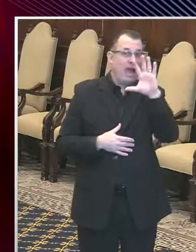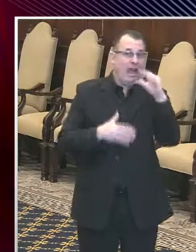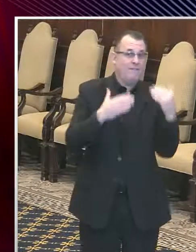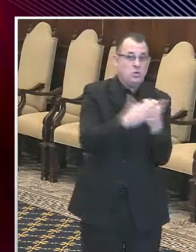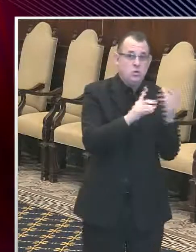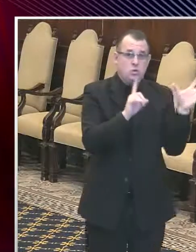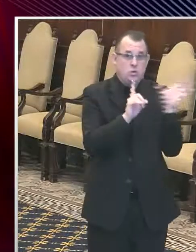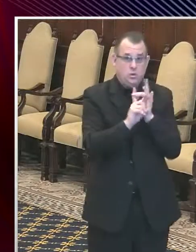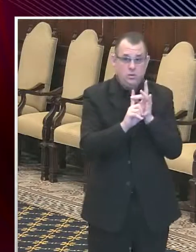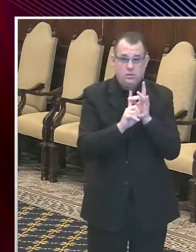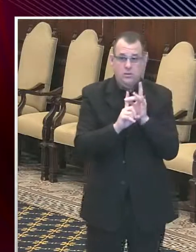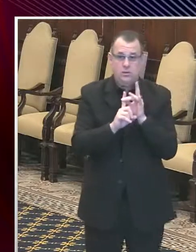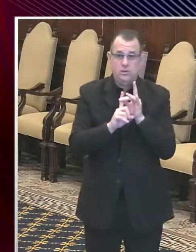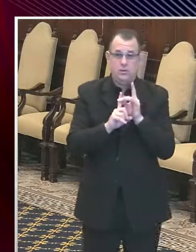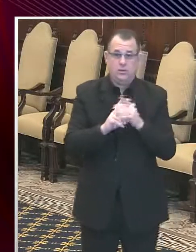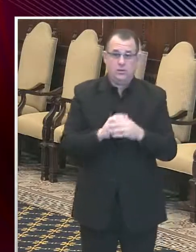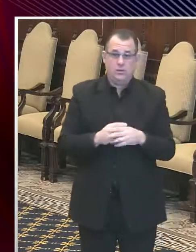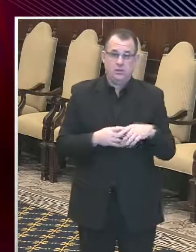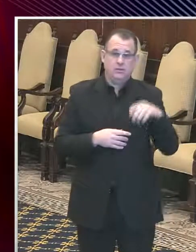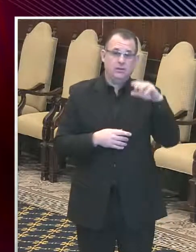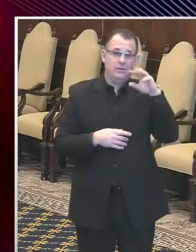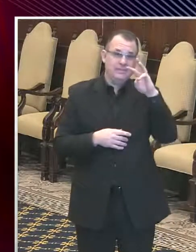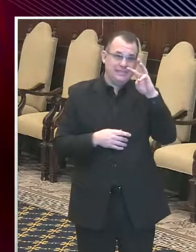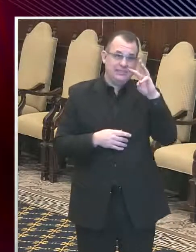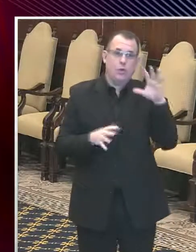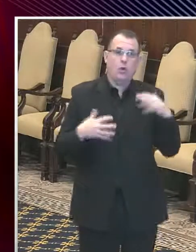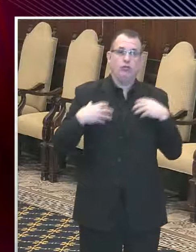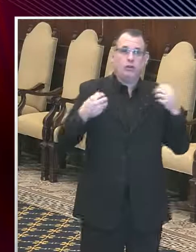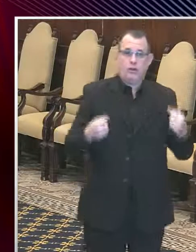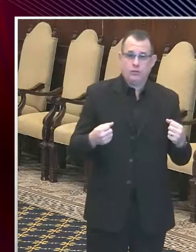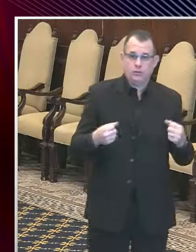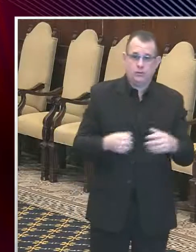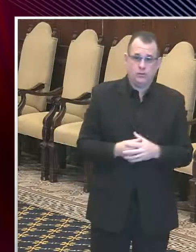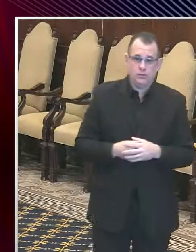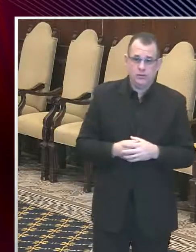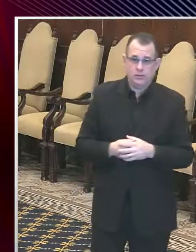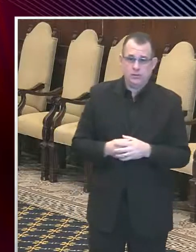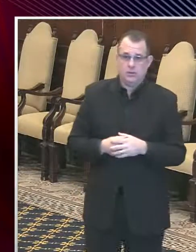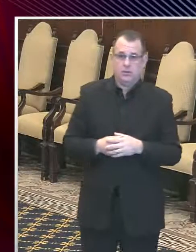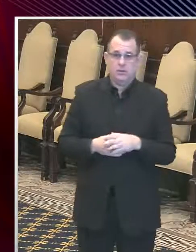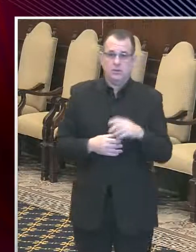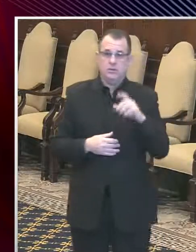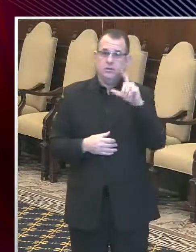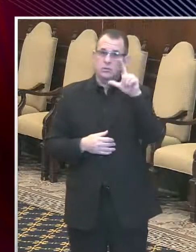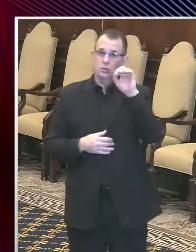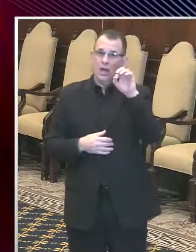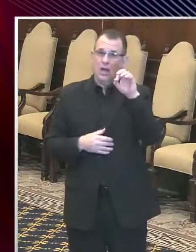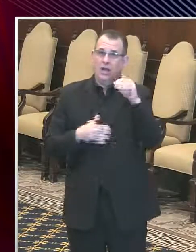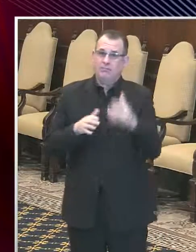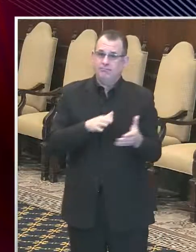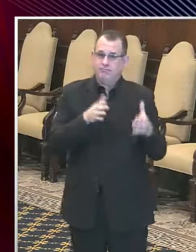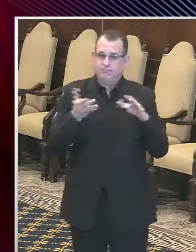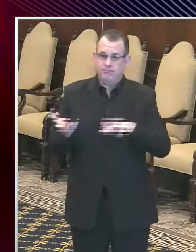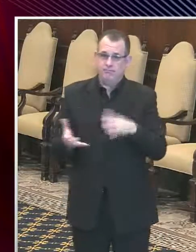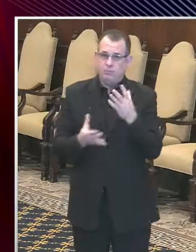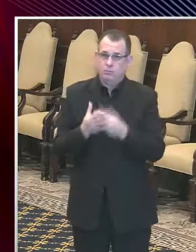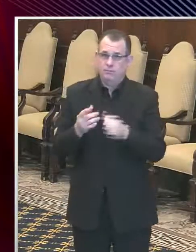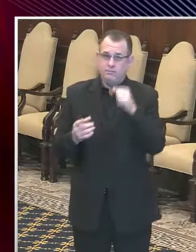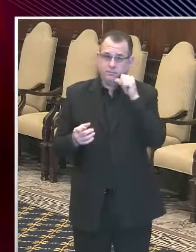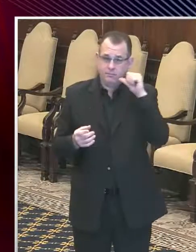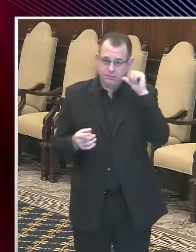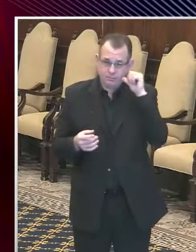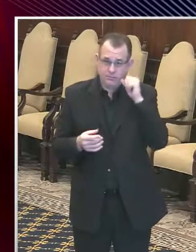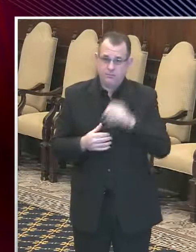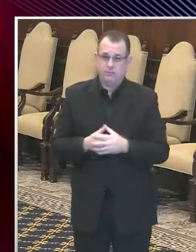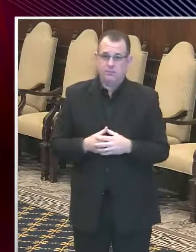isolation. I do have to report there are now 29 new deaths since yesterday from the coronavirus infection, bringing us to a total of 423